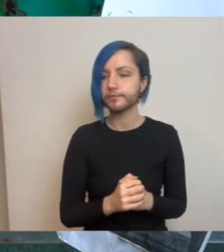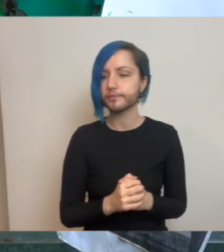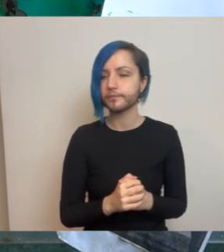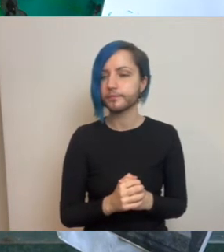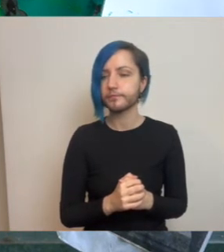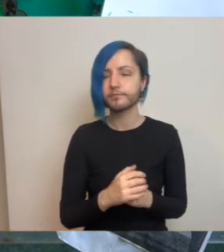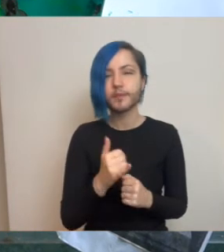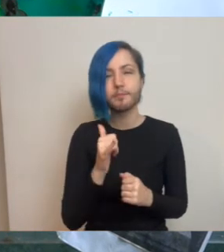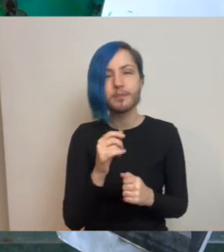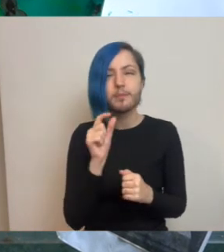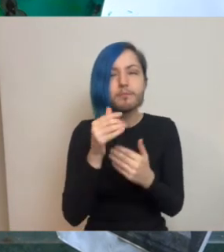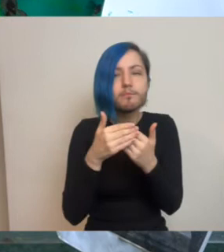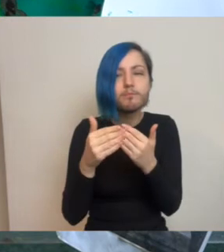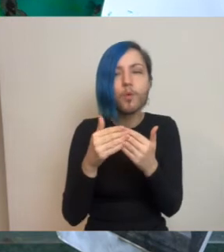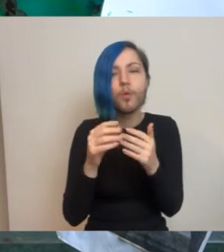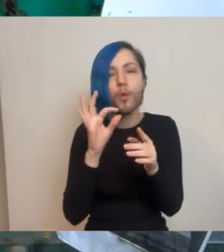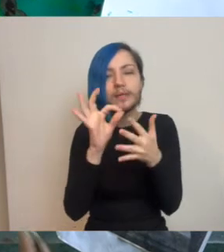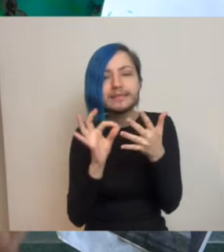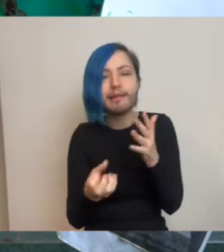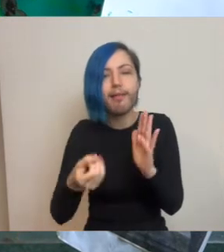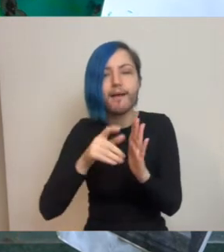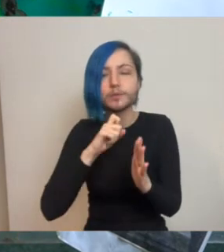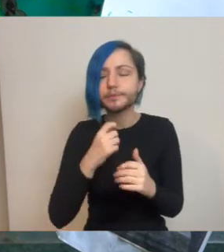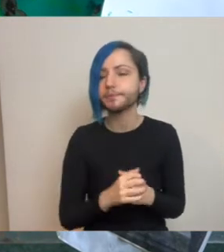And maybe a little bit more detail here. There we go.